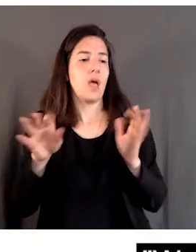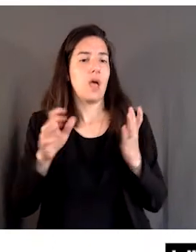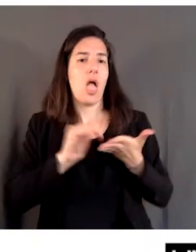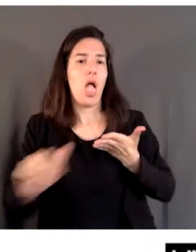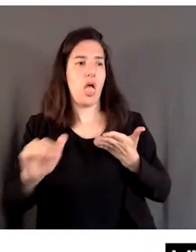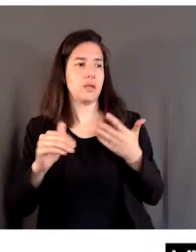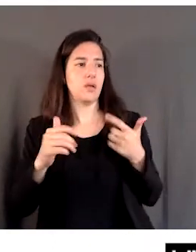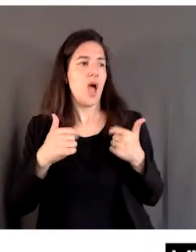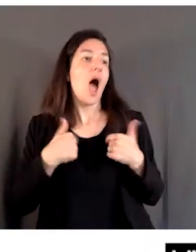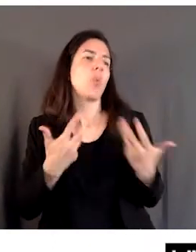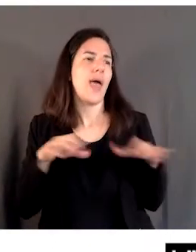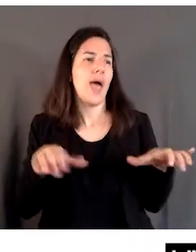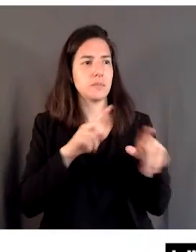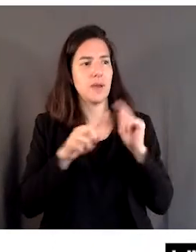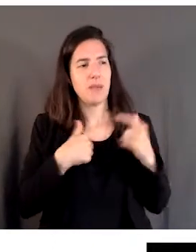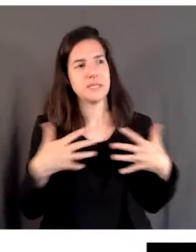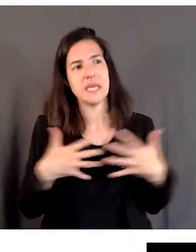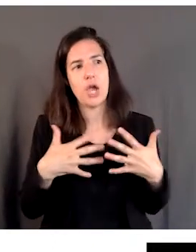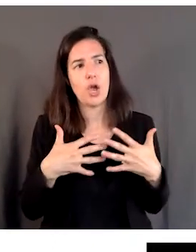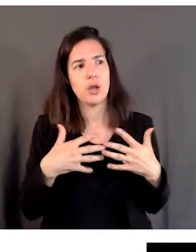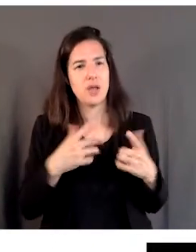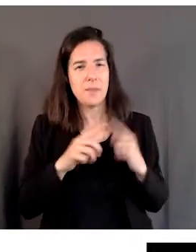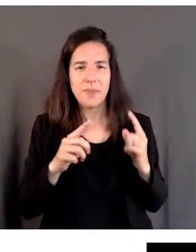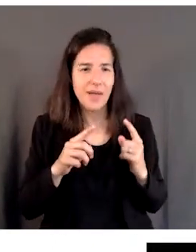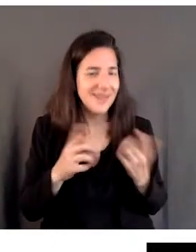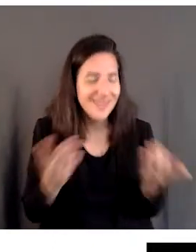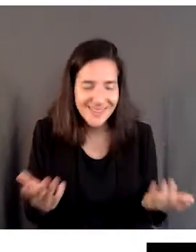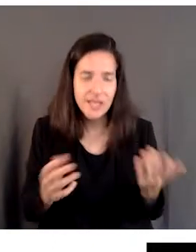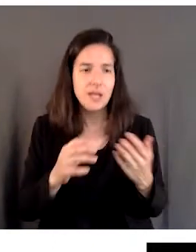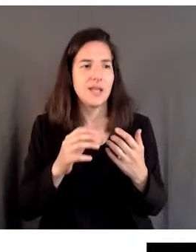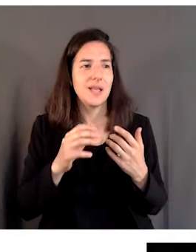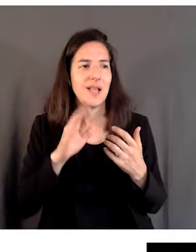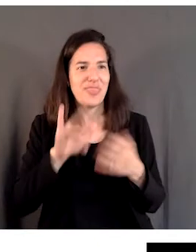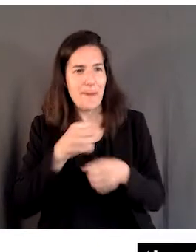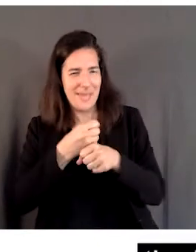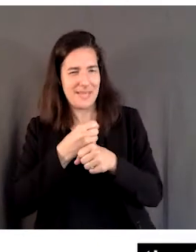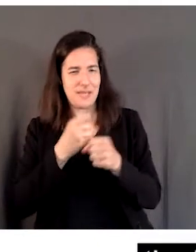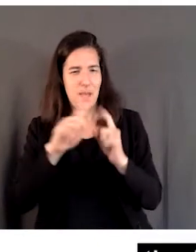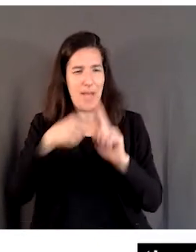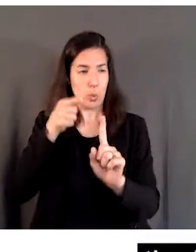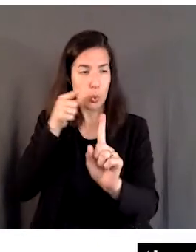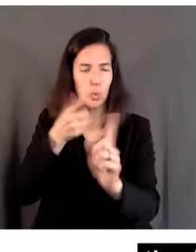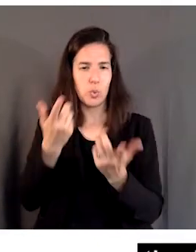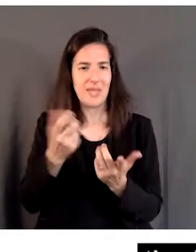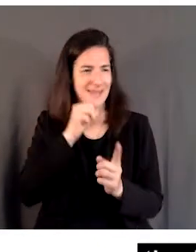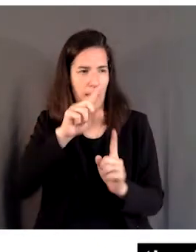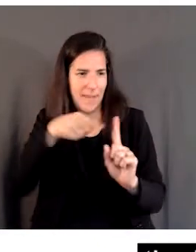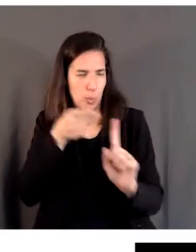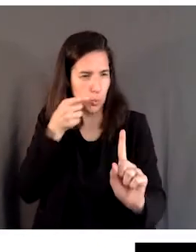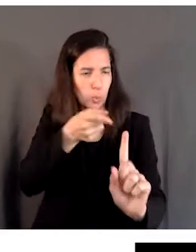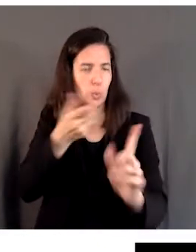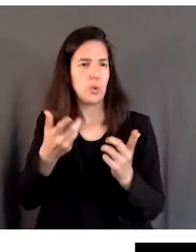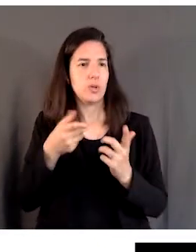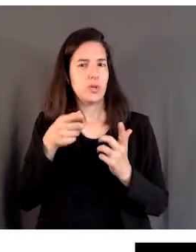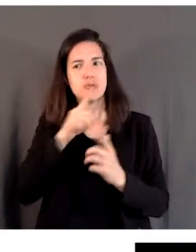that, and at that point you're making it about yourself. It's not about you. It's actually about the bigger picture, the bigger organization, the